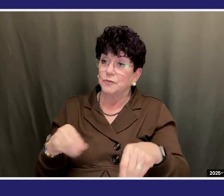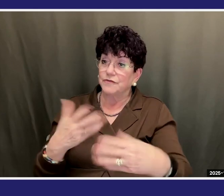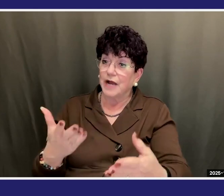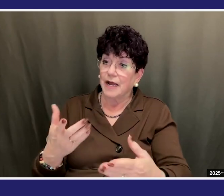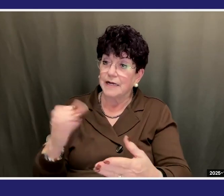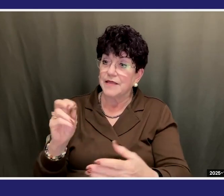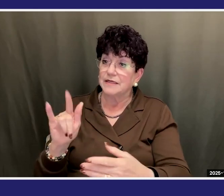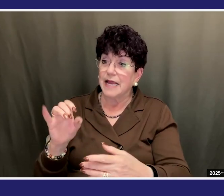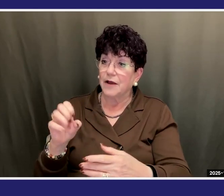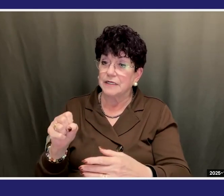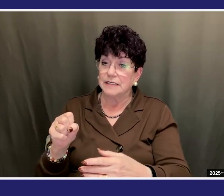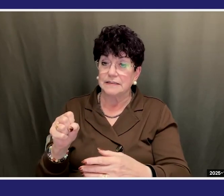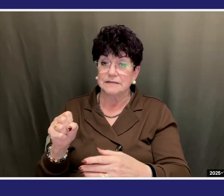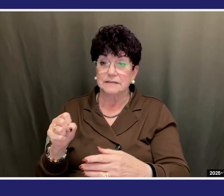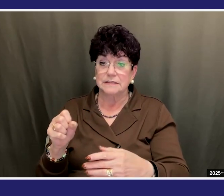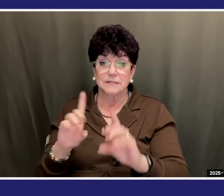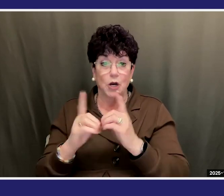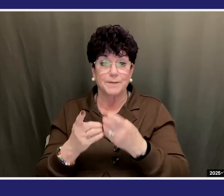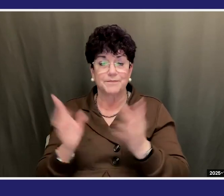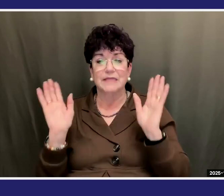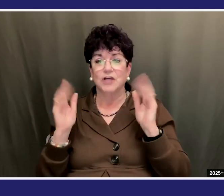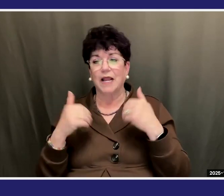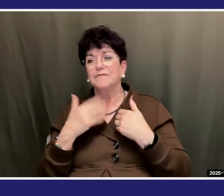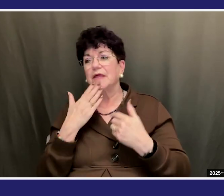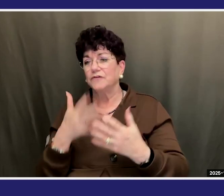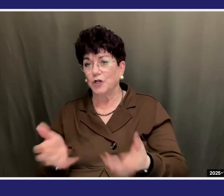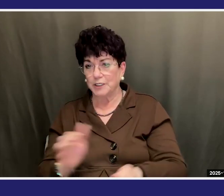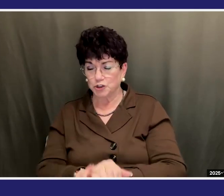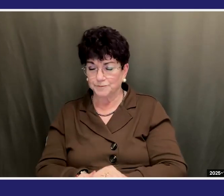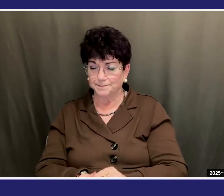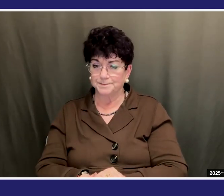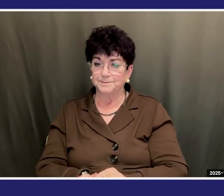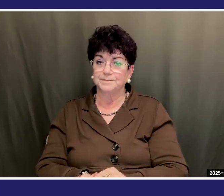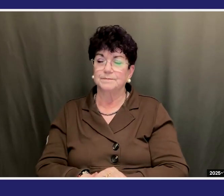the county's behavioral health department? That's all I have, and thank you very much.